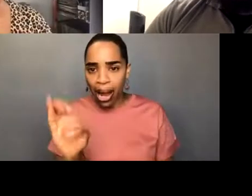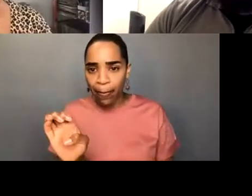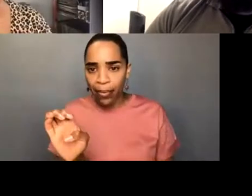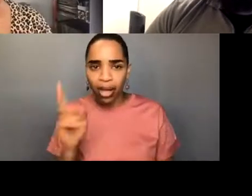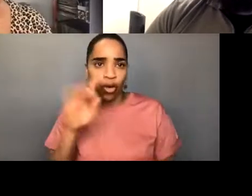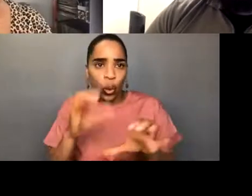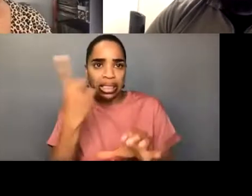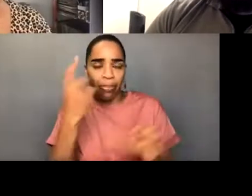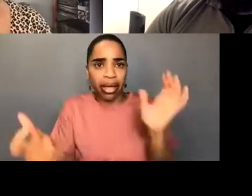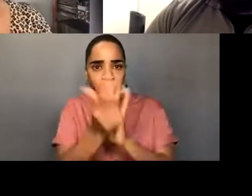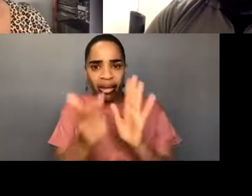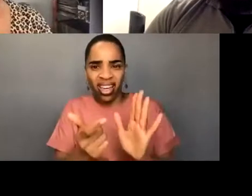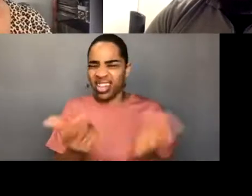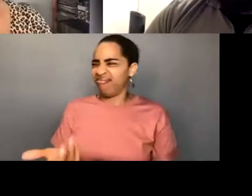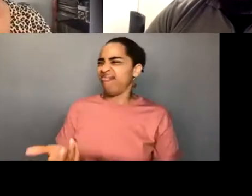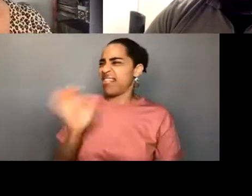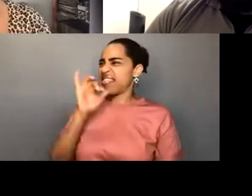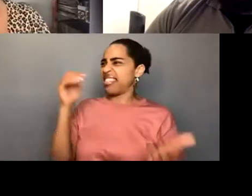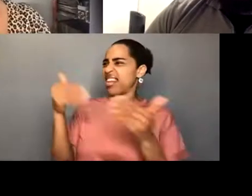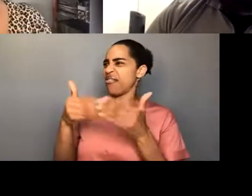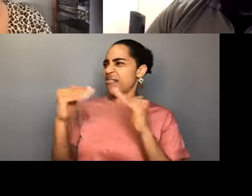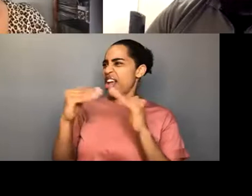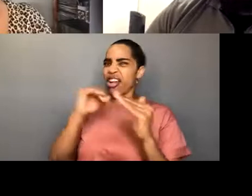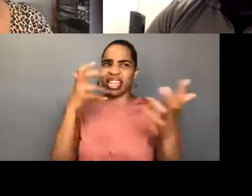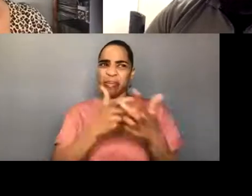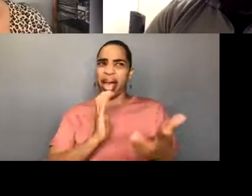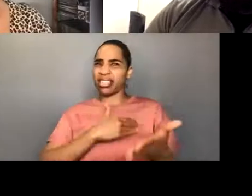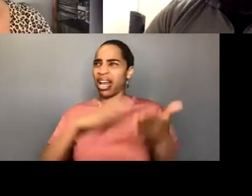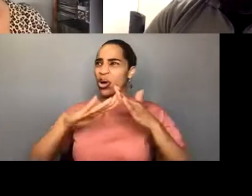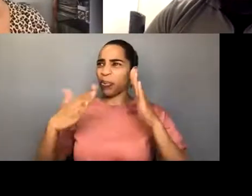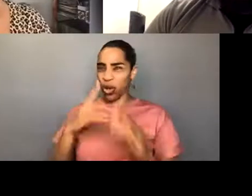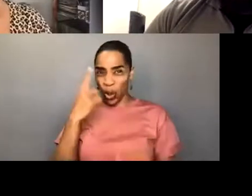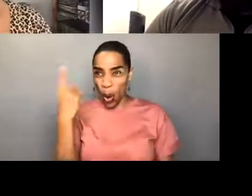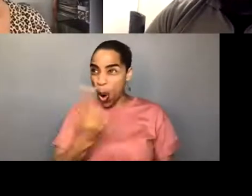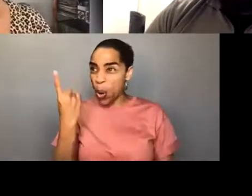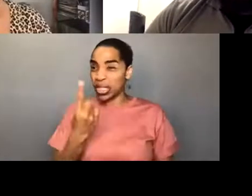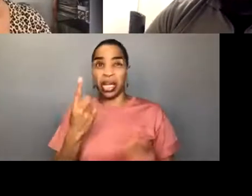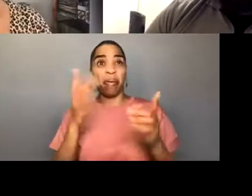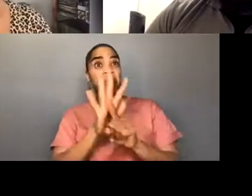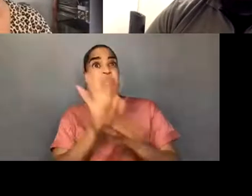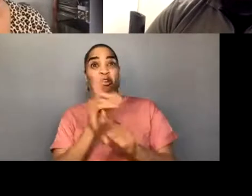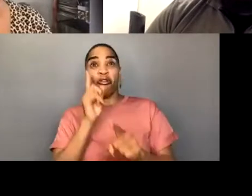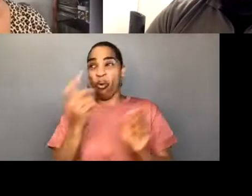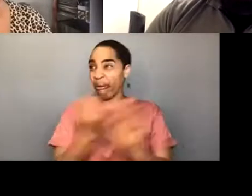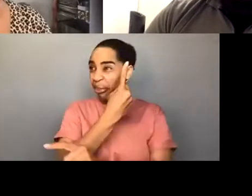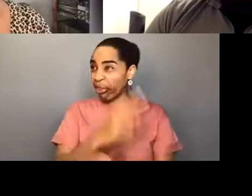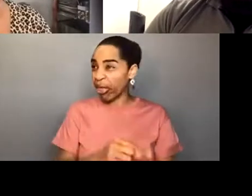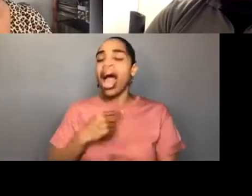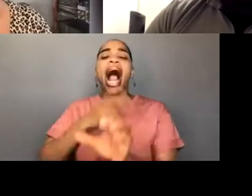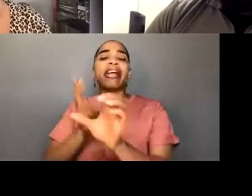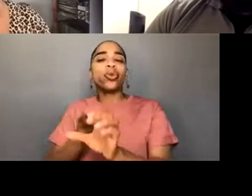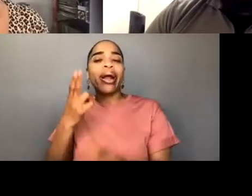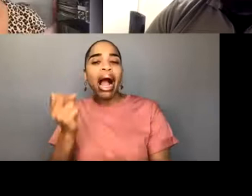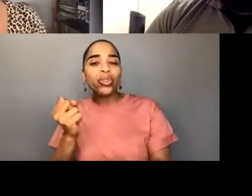I knew that that was not representative of our community. And in high school, I joined my high school newspaper,